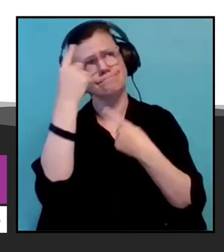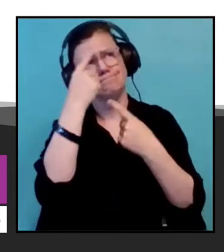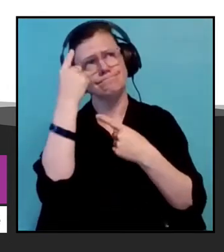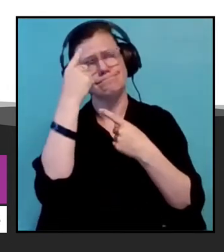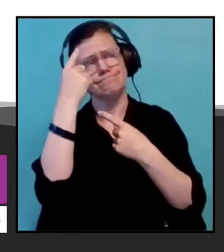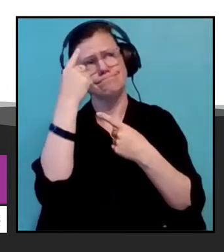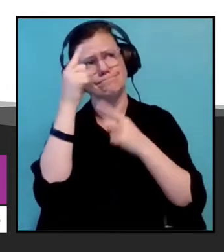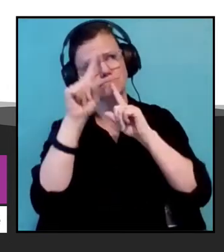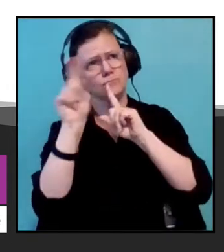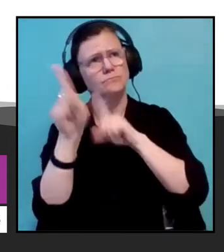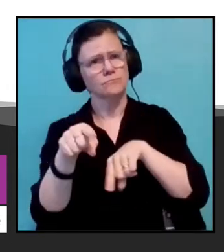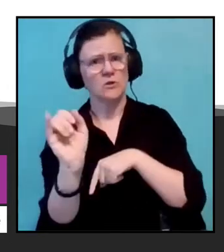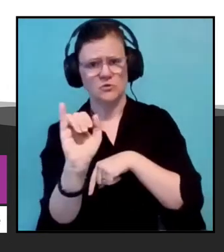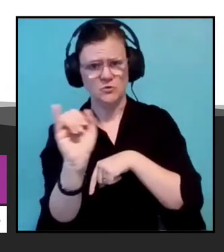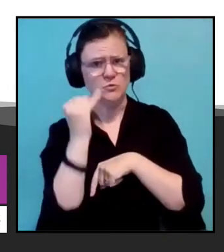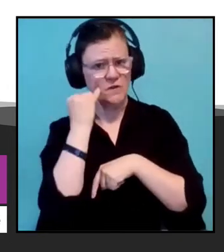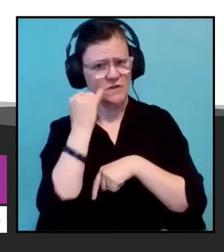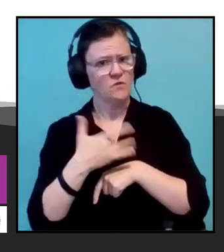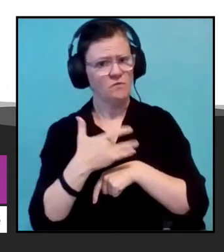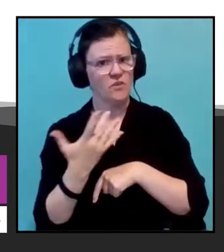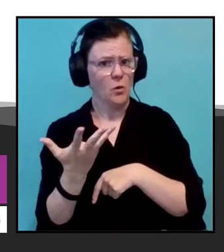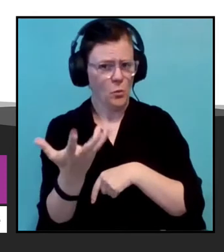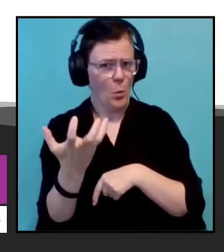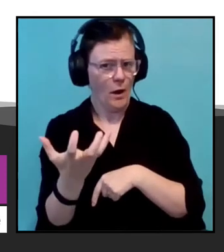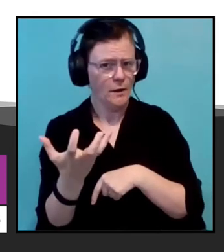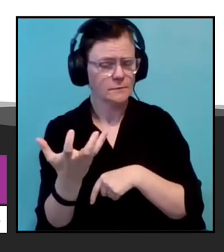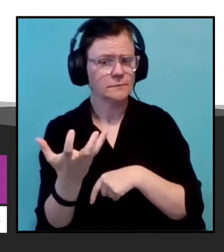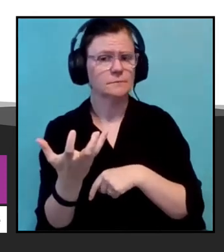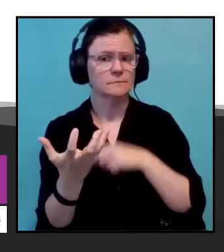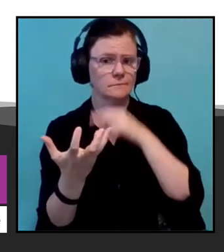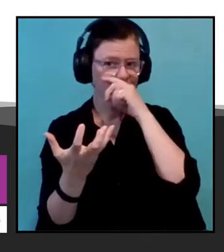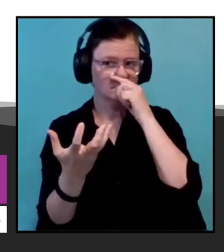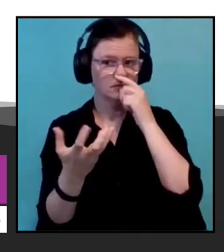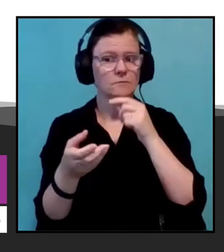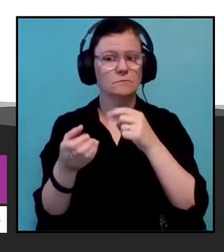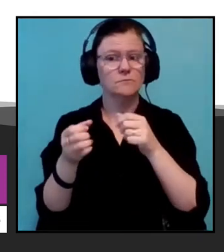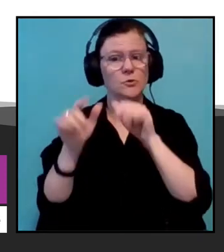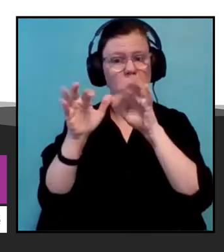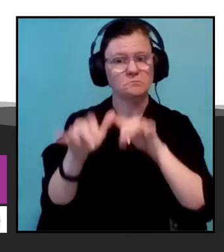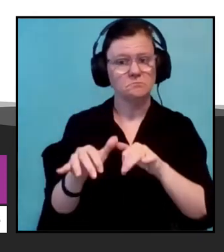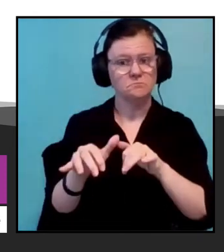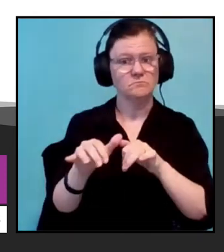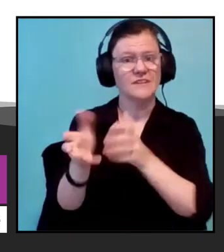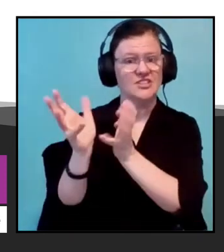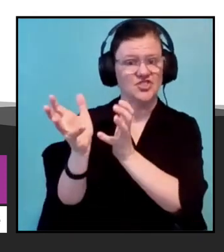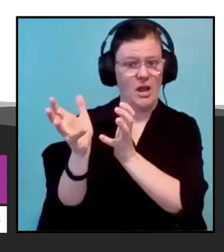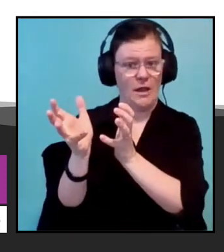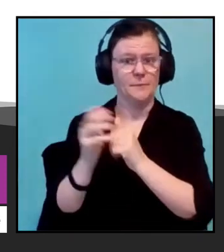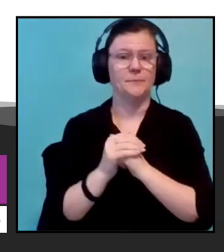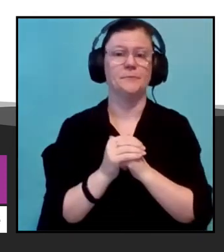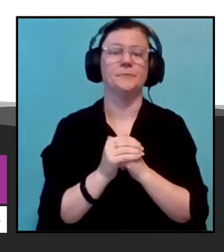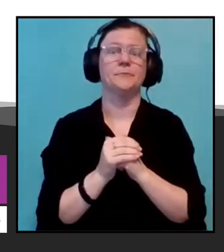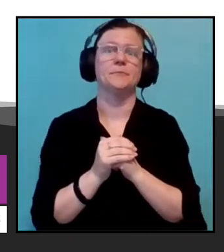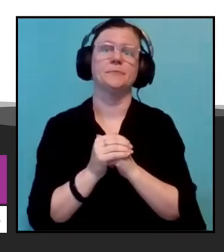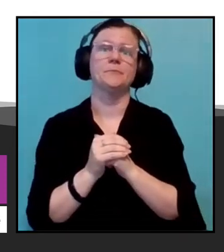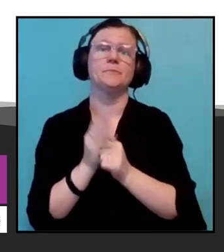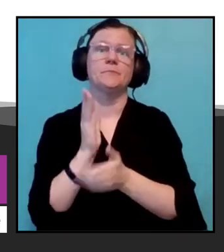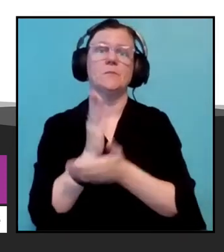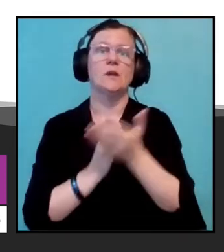prompt that calls to you. And you can do that in the chat right now. So some of our prompts